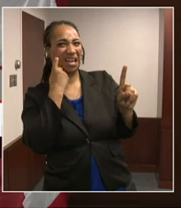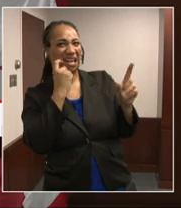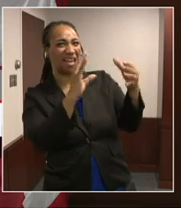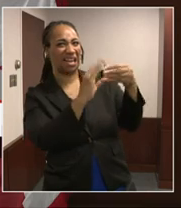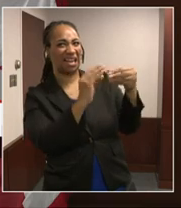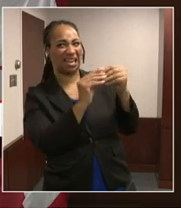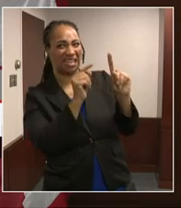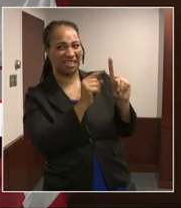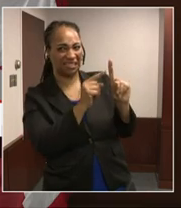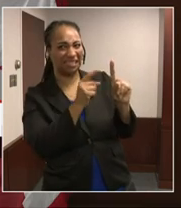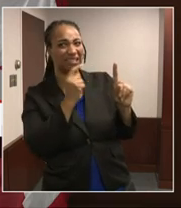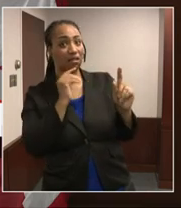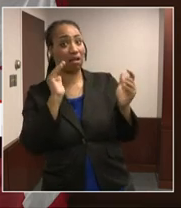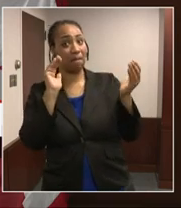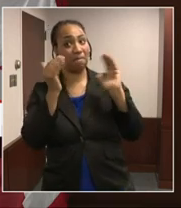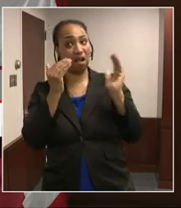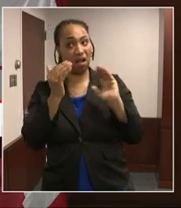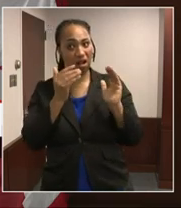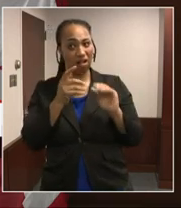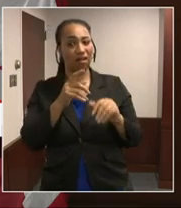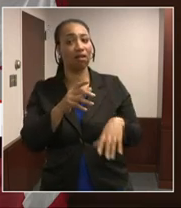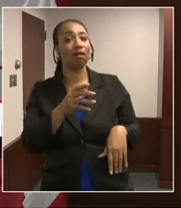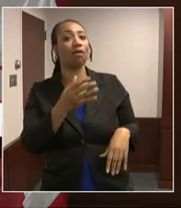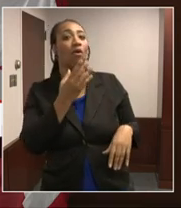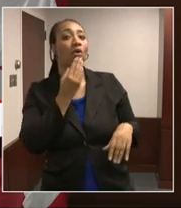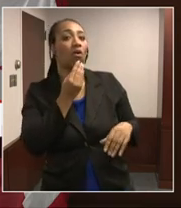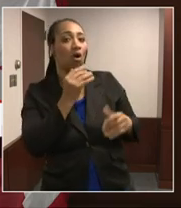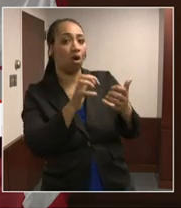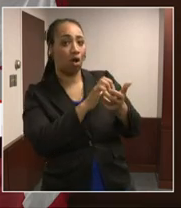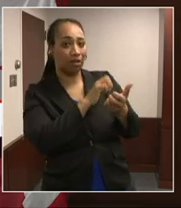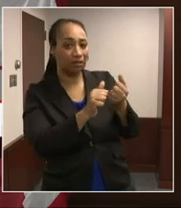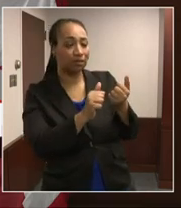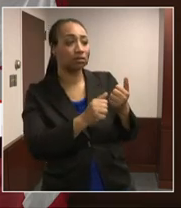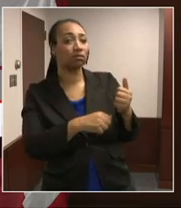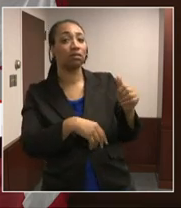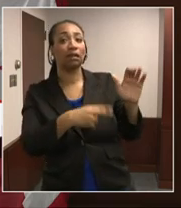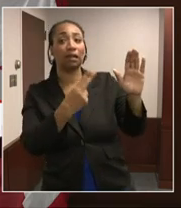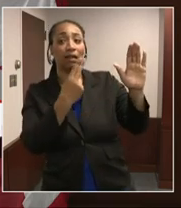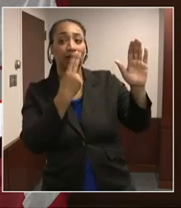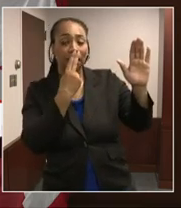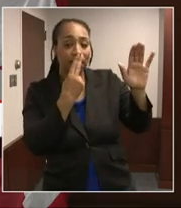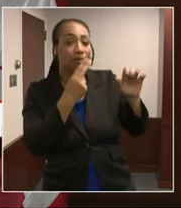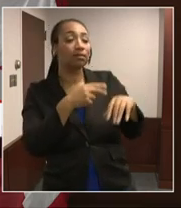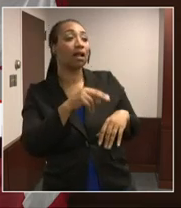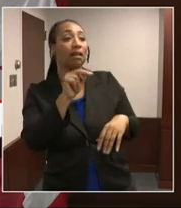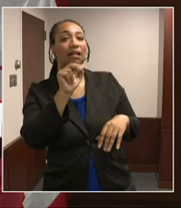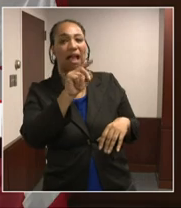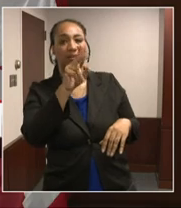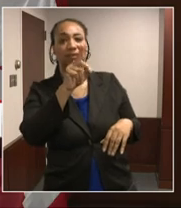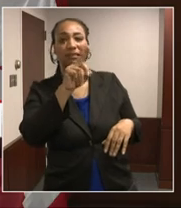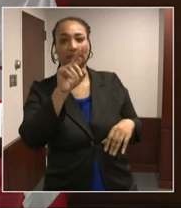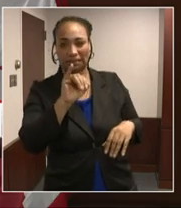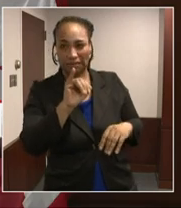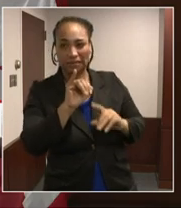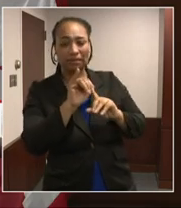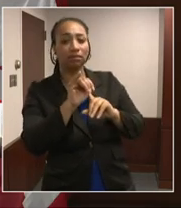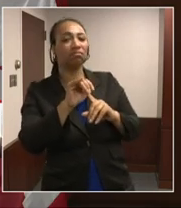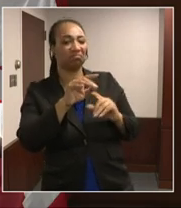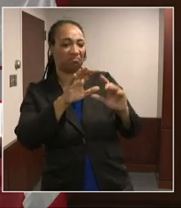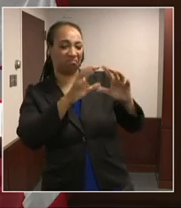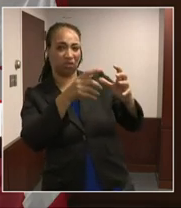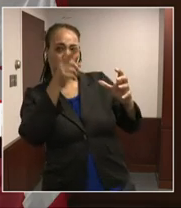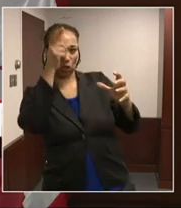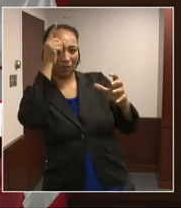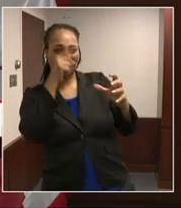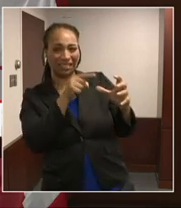and to Nazi Germany in his State of the State address. We've heard other governors come out pretty forcefully